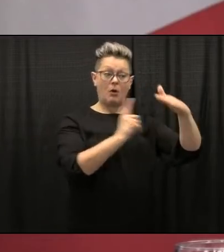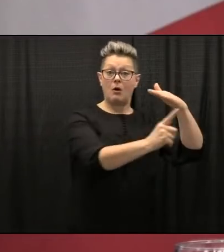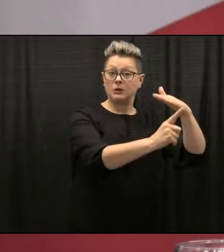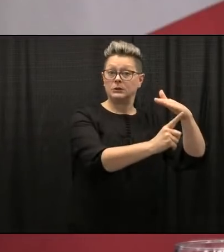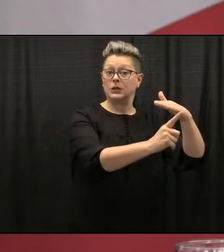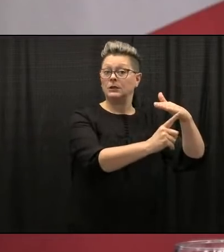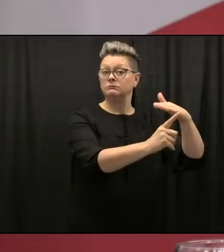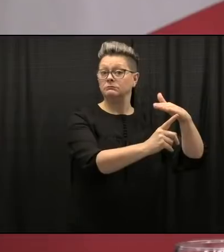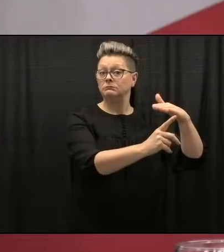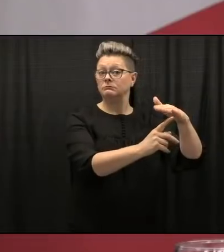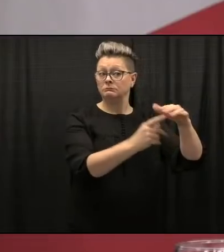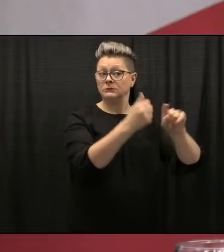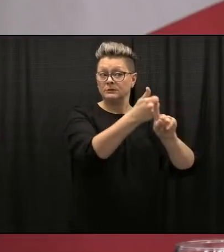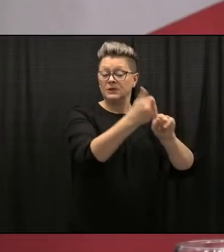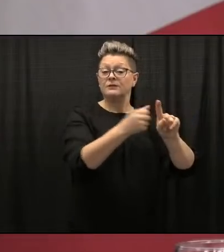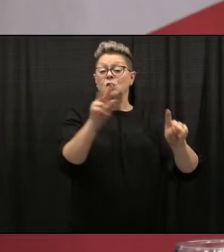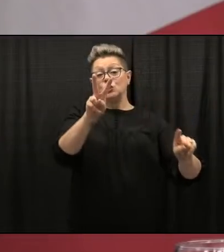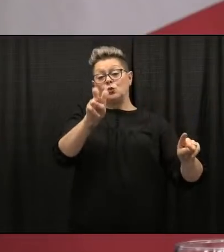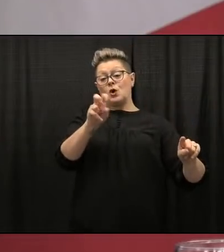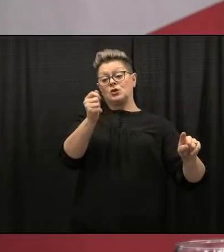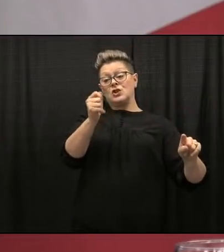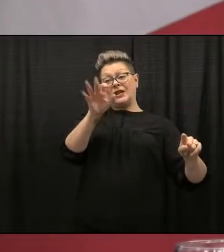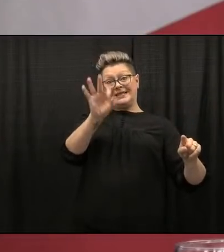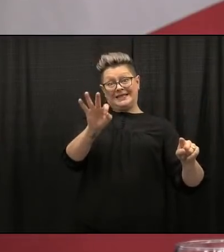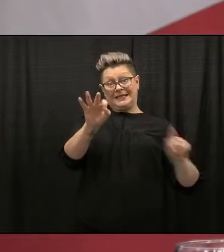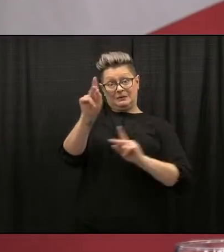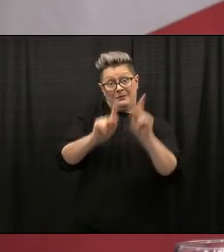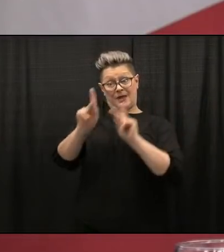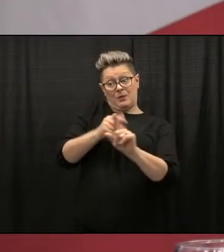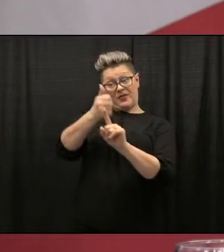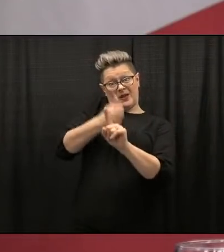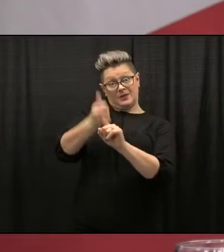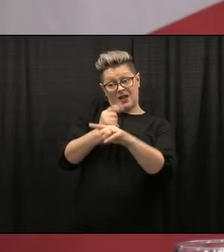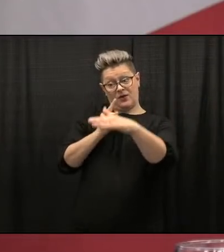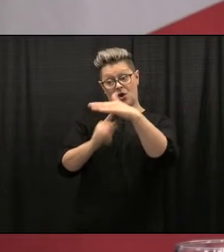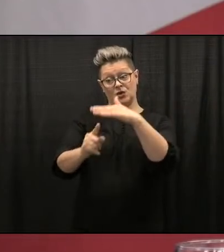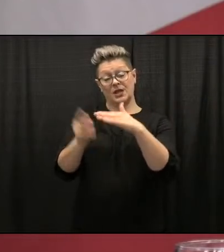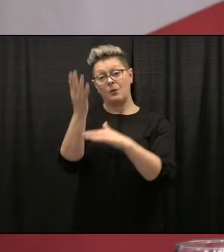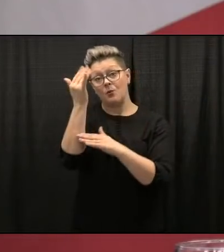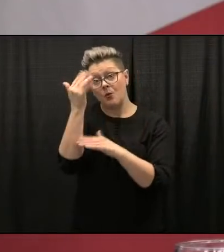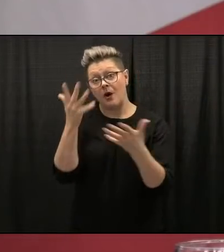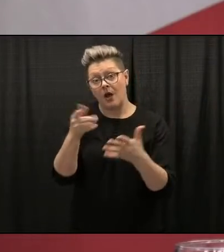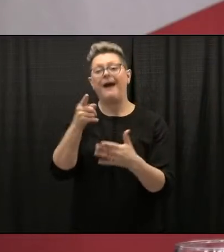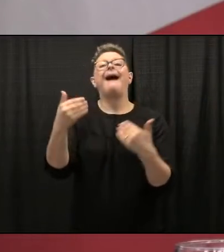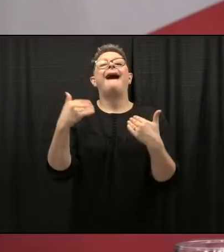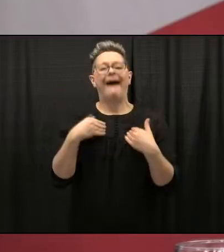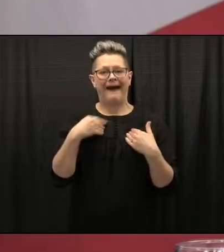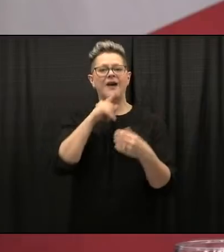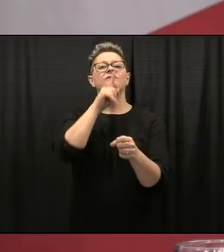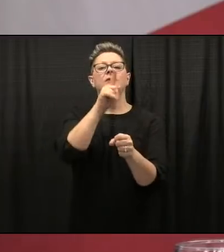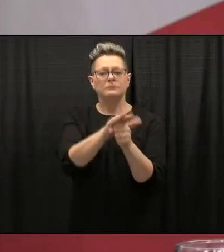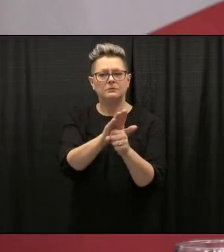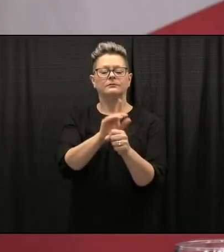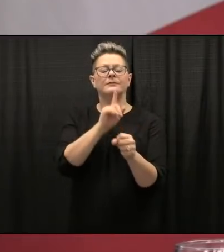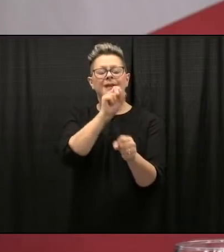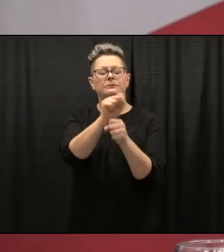hours. 219 of those people are actually isolating because they have COVID